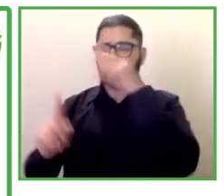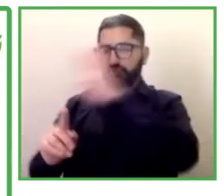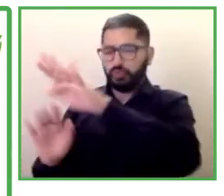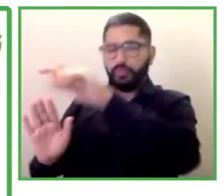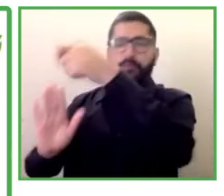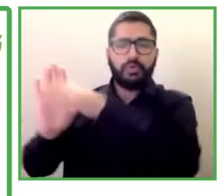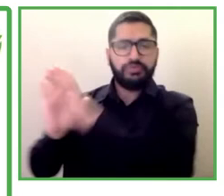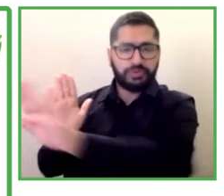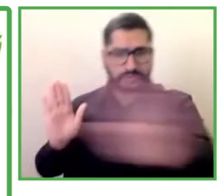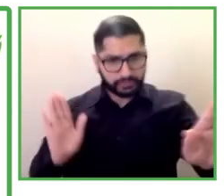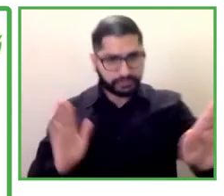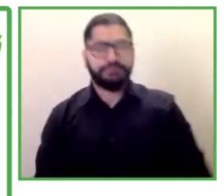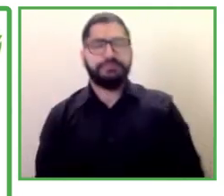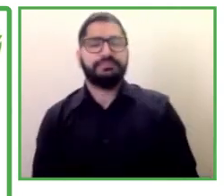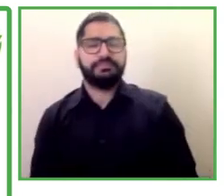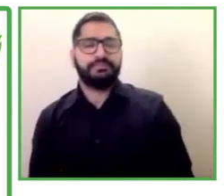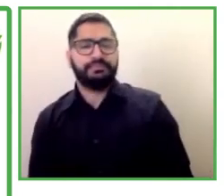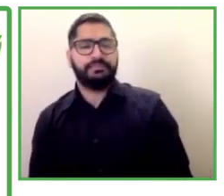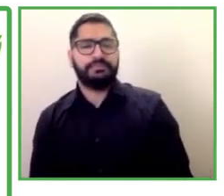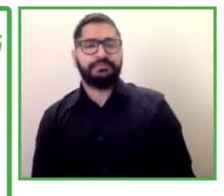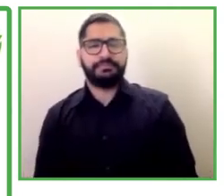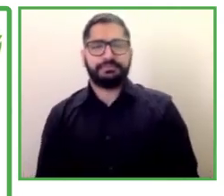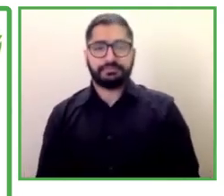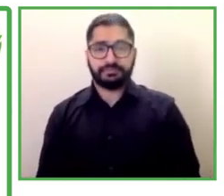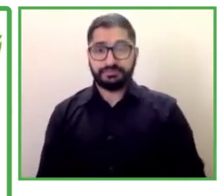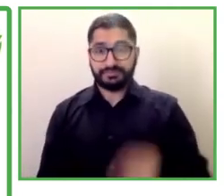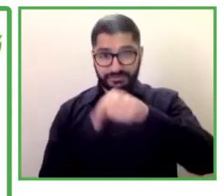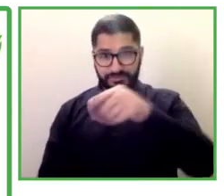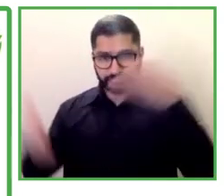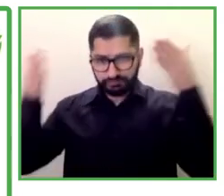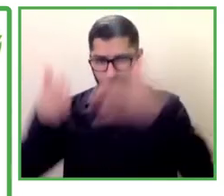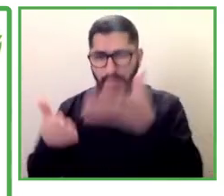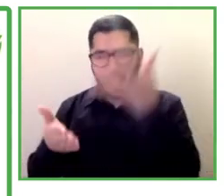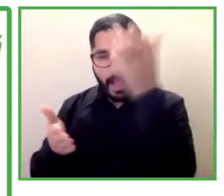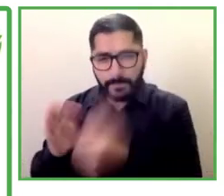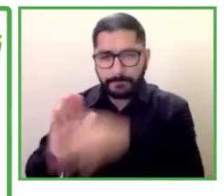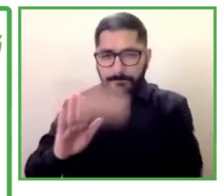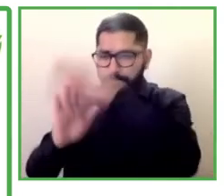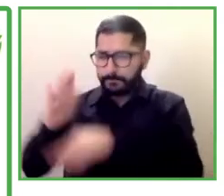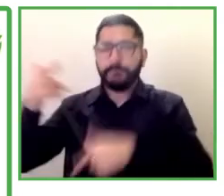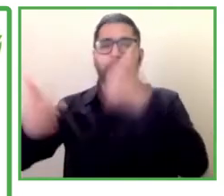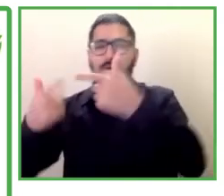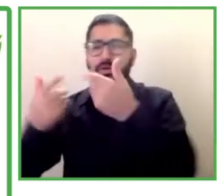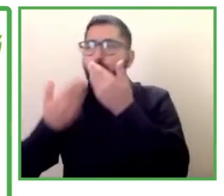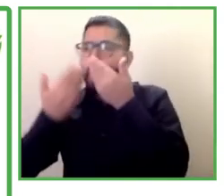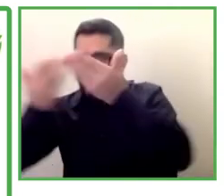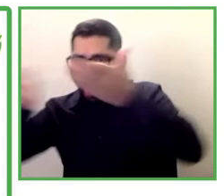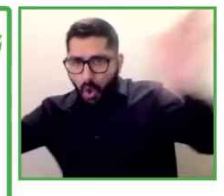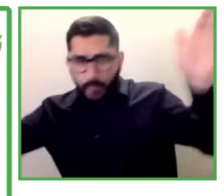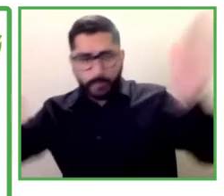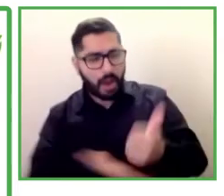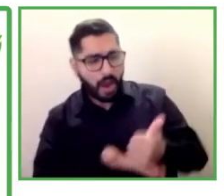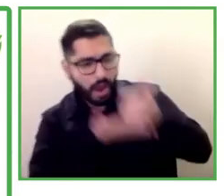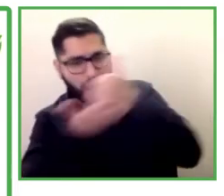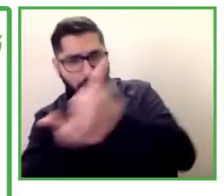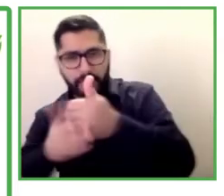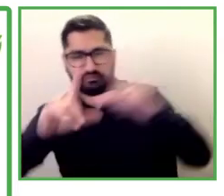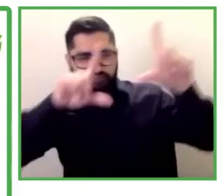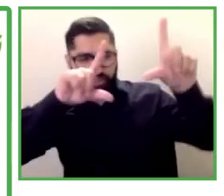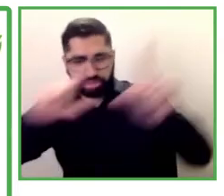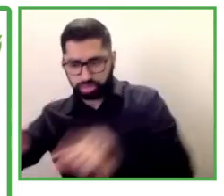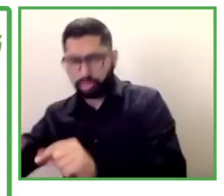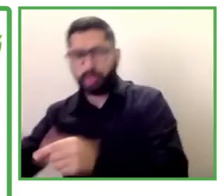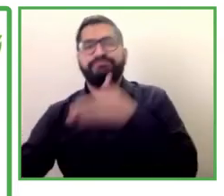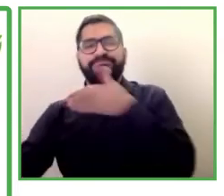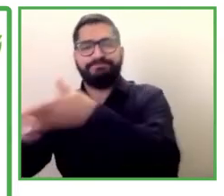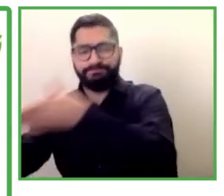policies to help reduce the barriers and increase employment opportunities. And in turn, helping us narrow the overall employment gap